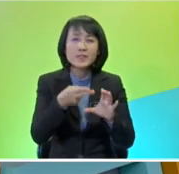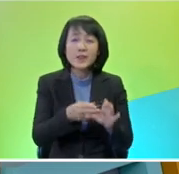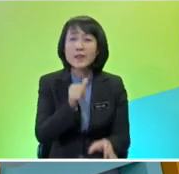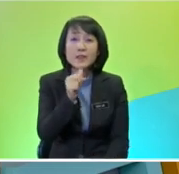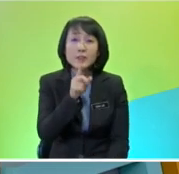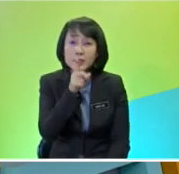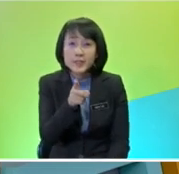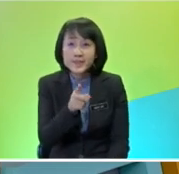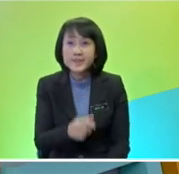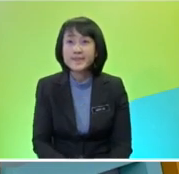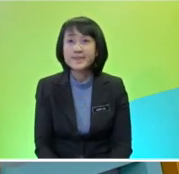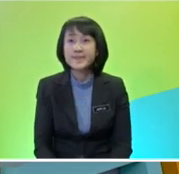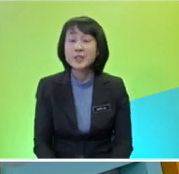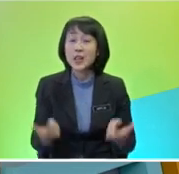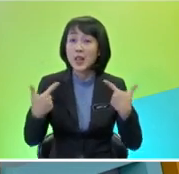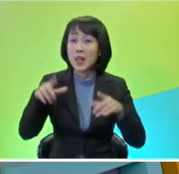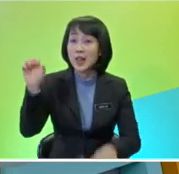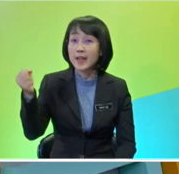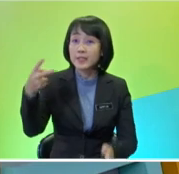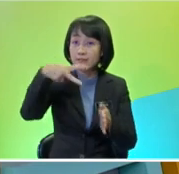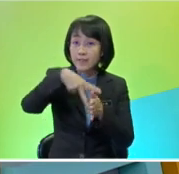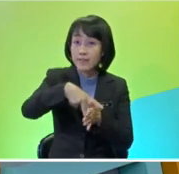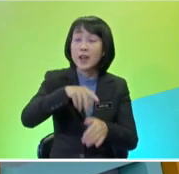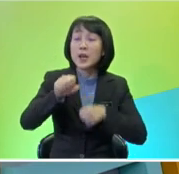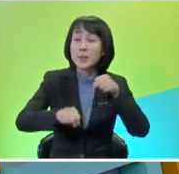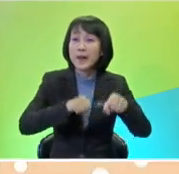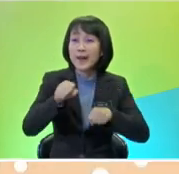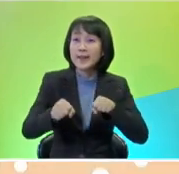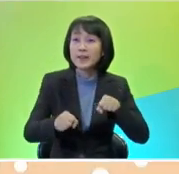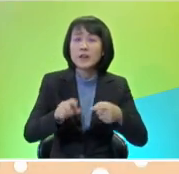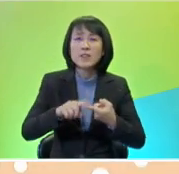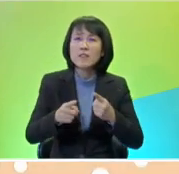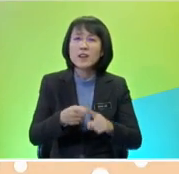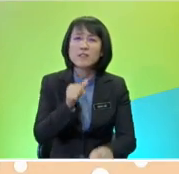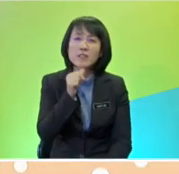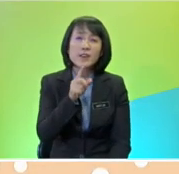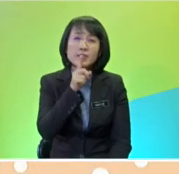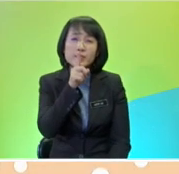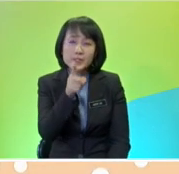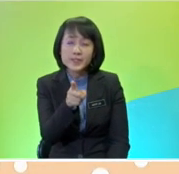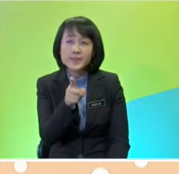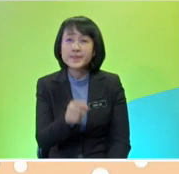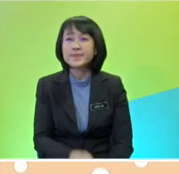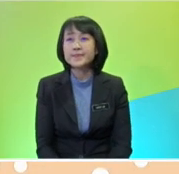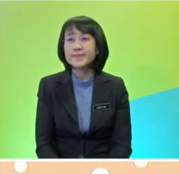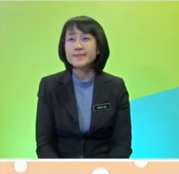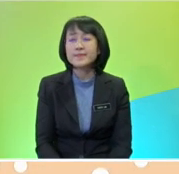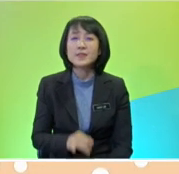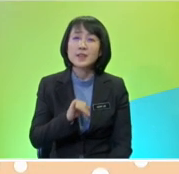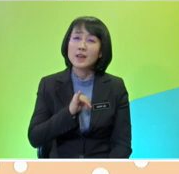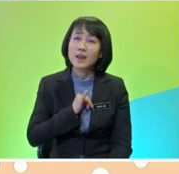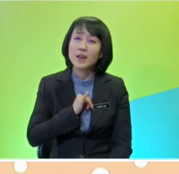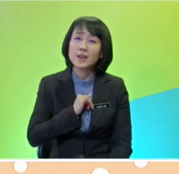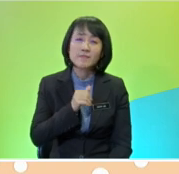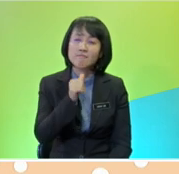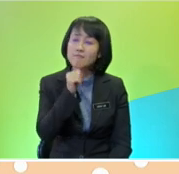first. Let's ride bike. And if your friend is not sure, if you are not sure to join the activity or not, you can say, I'm